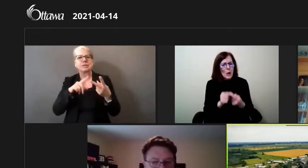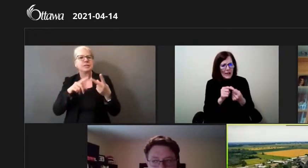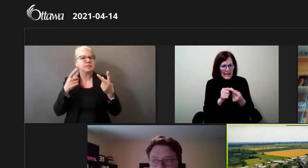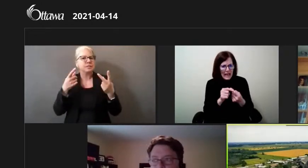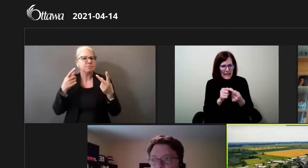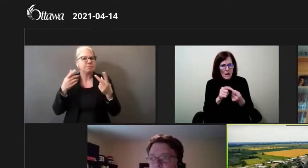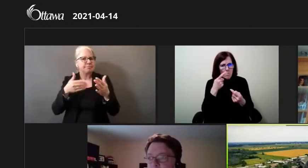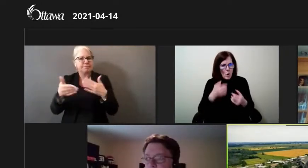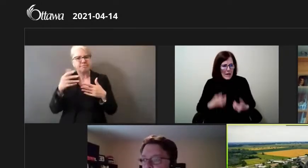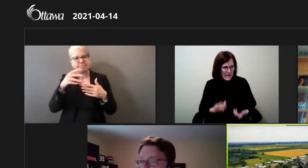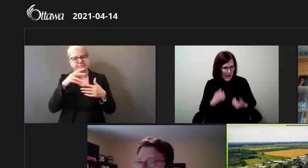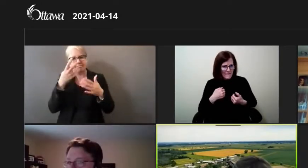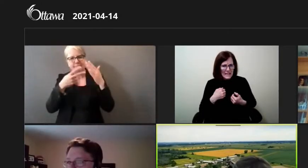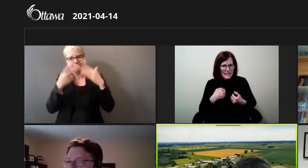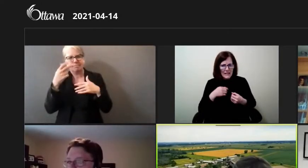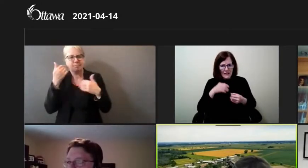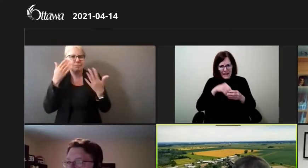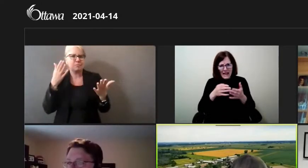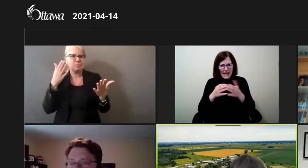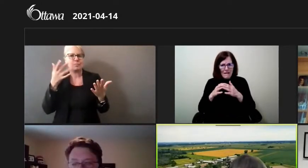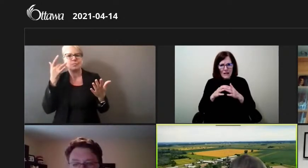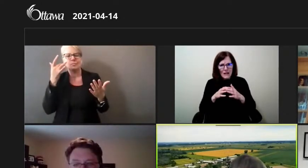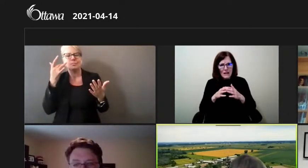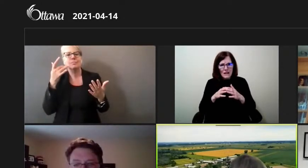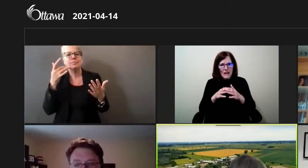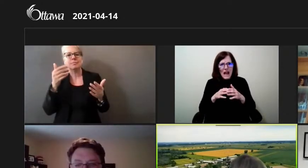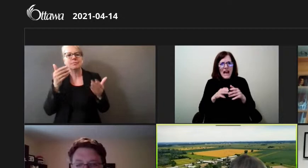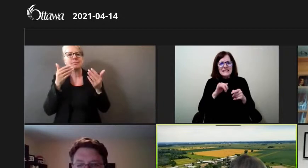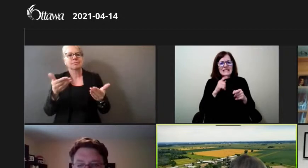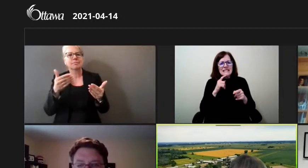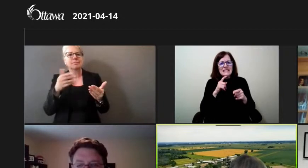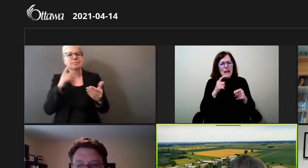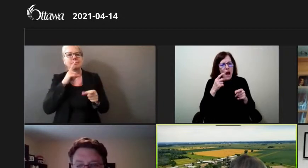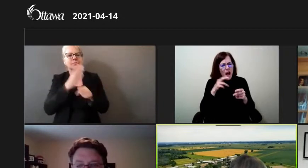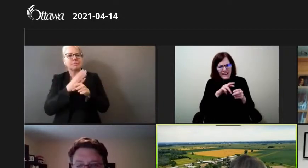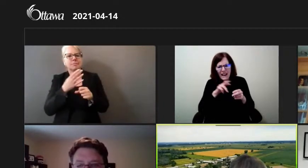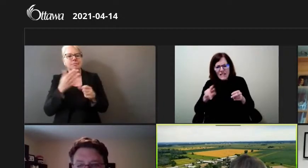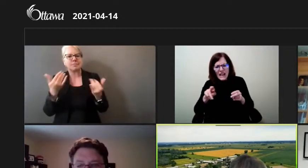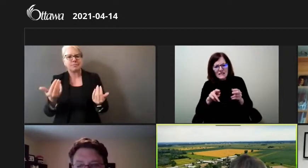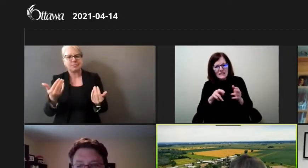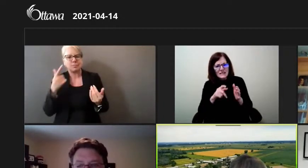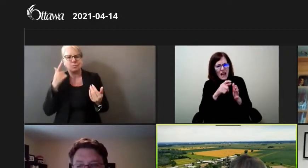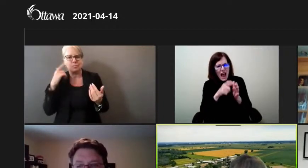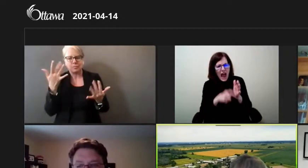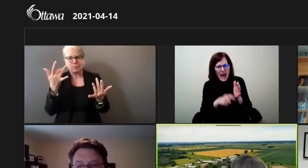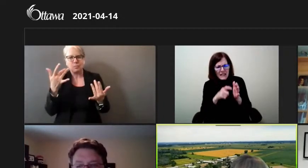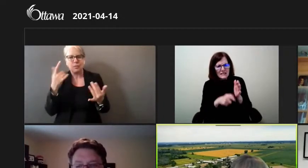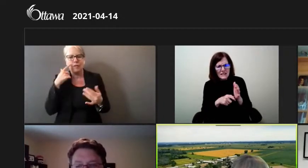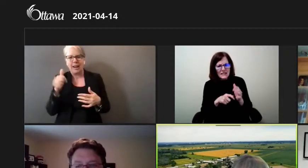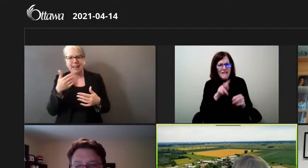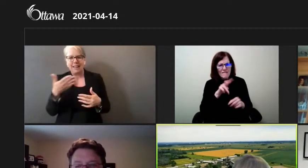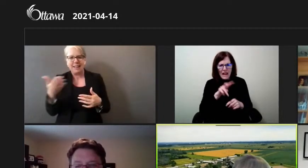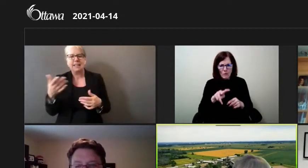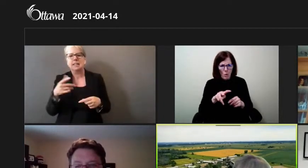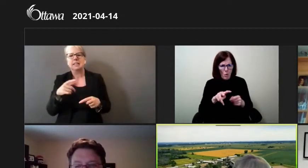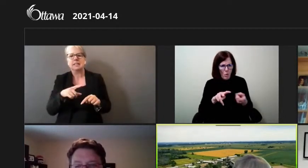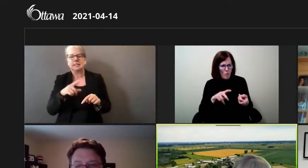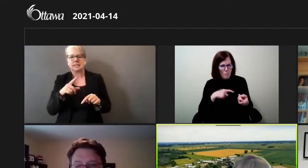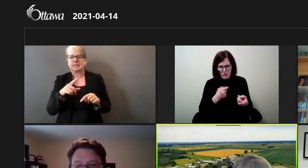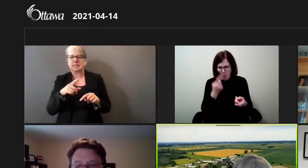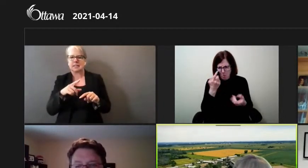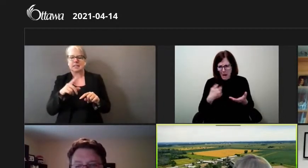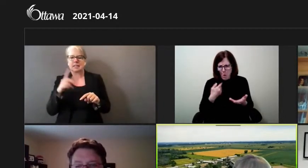and again, I don't even know why we didn't go ahead and just confirm that now and why we're waiting for anything. Because